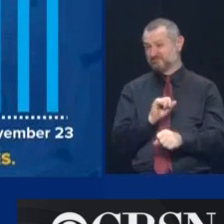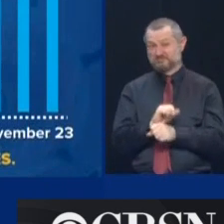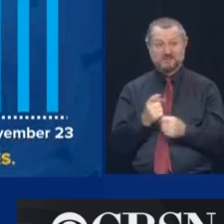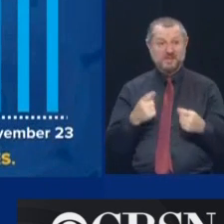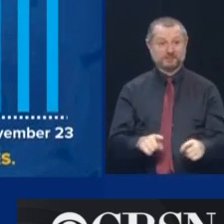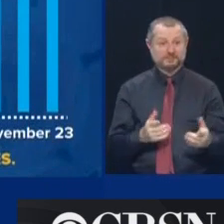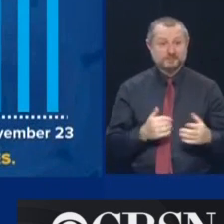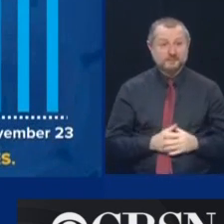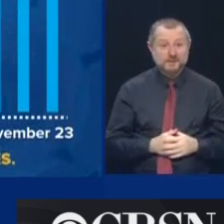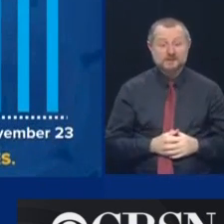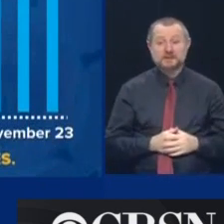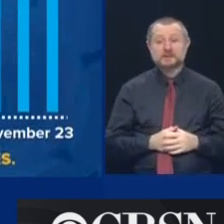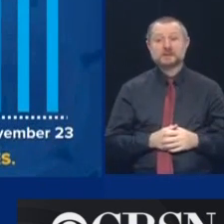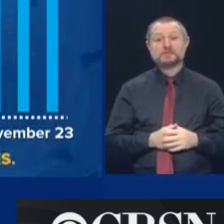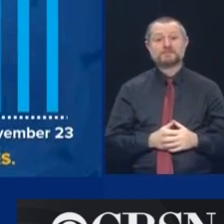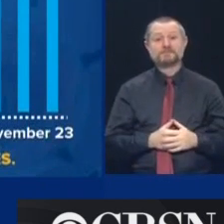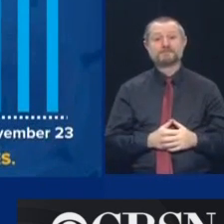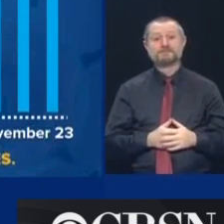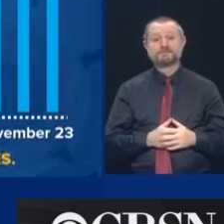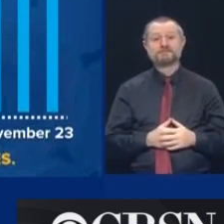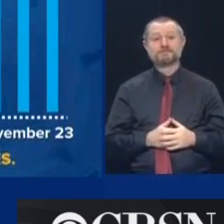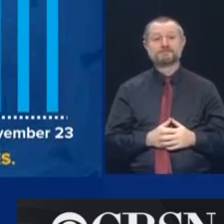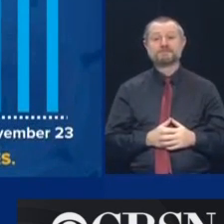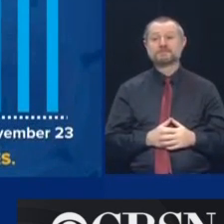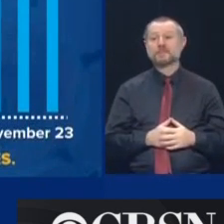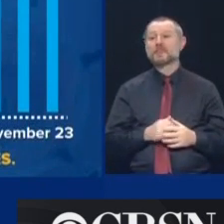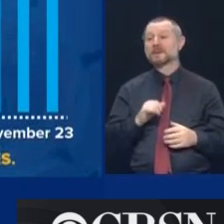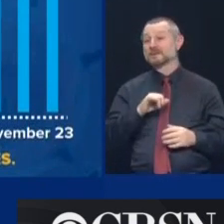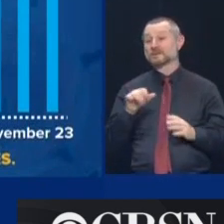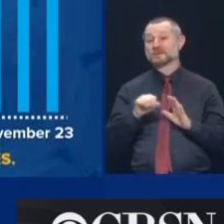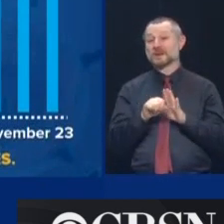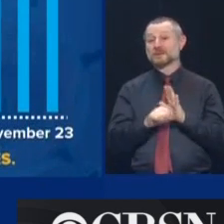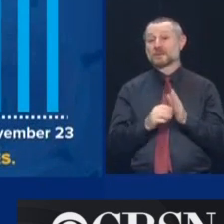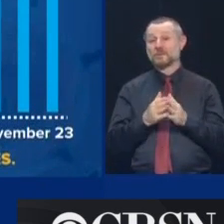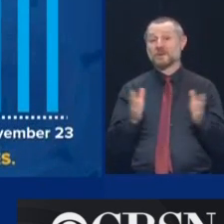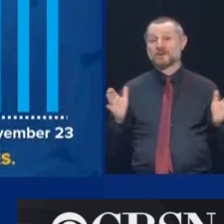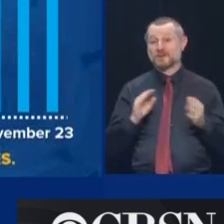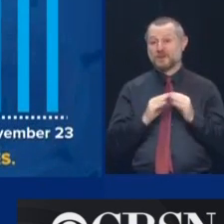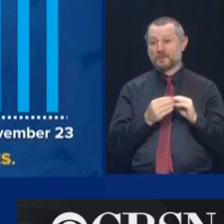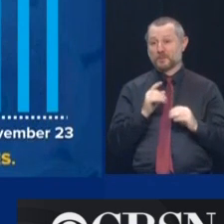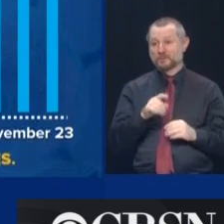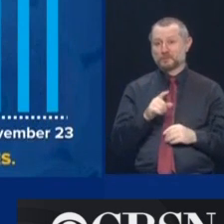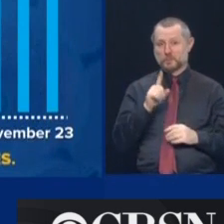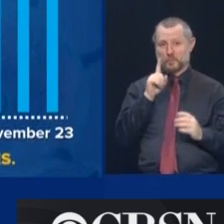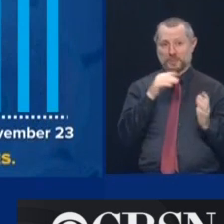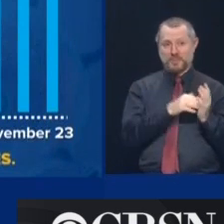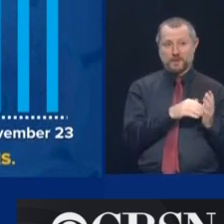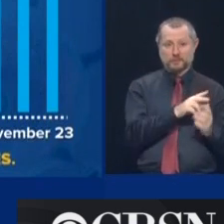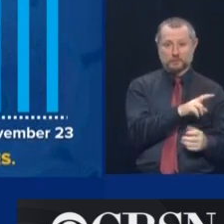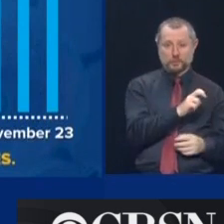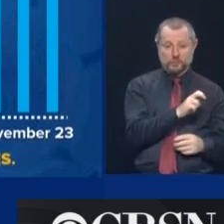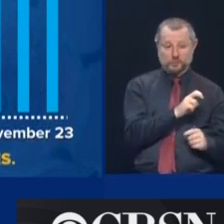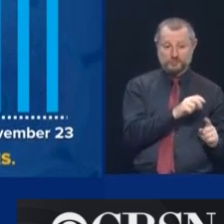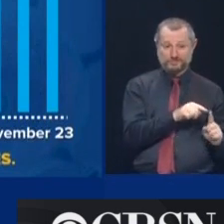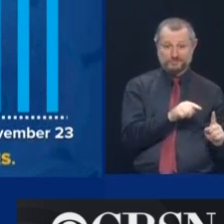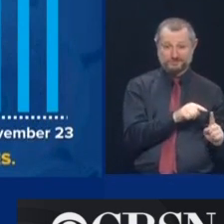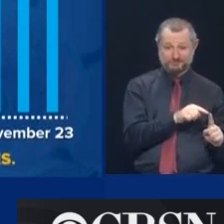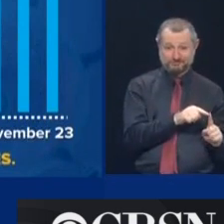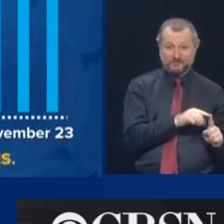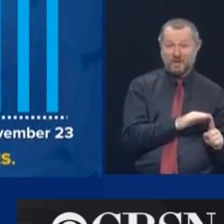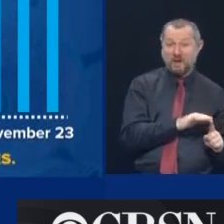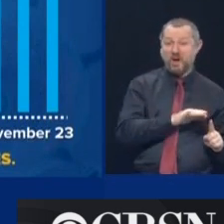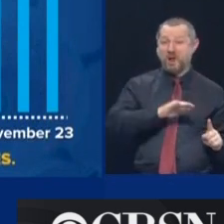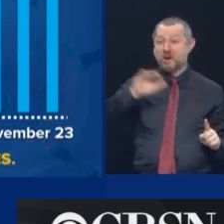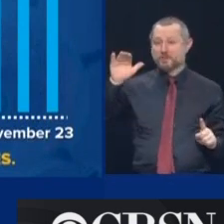fall. You look at our statewide numbers, 1,200 people to